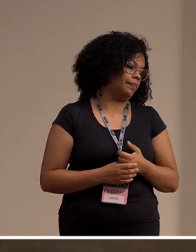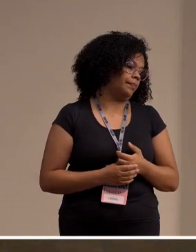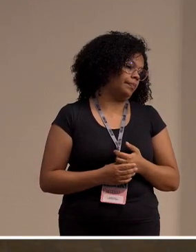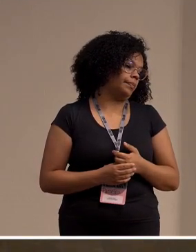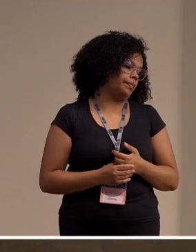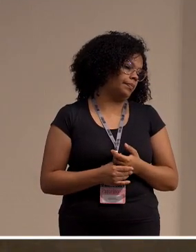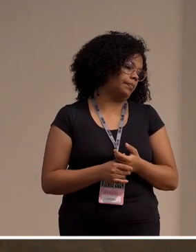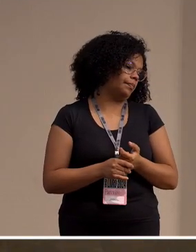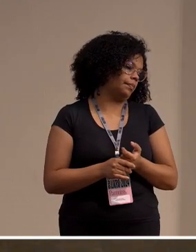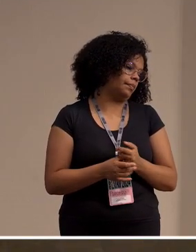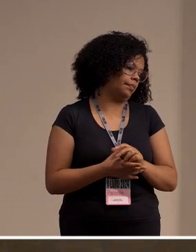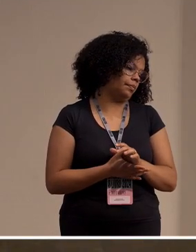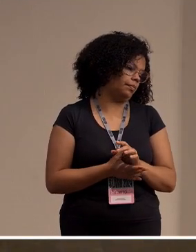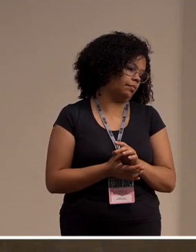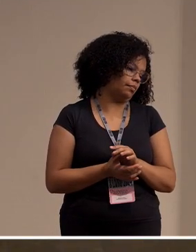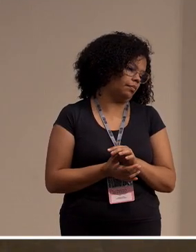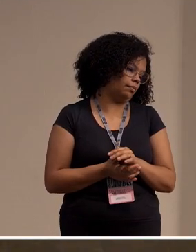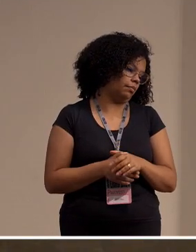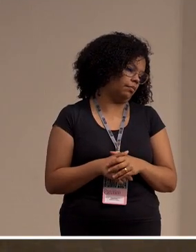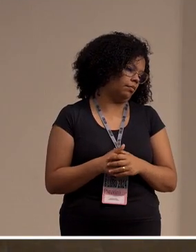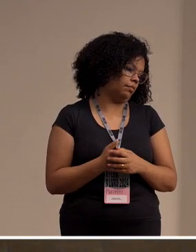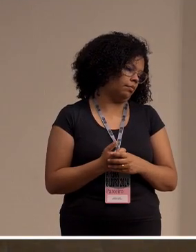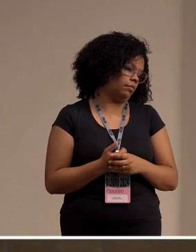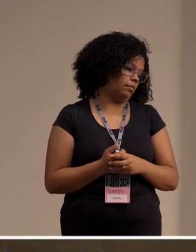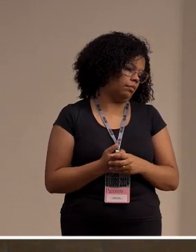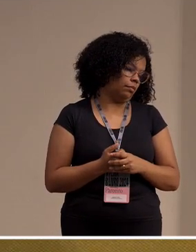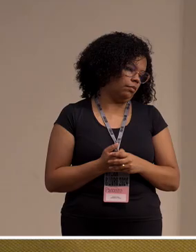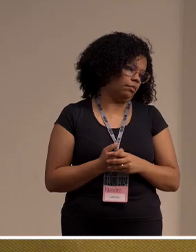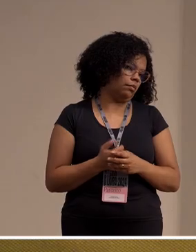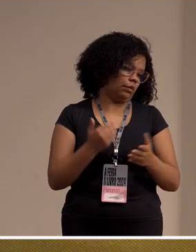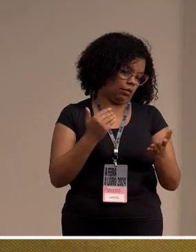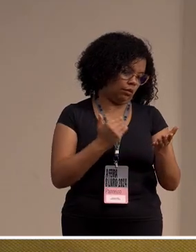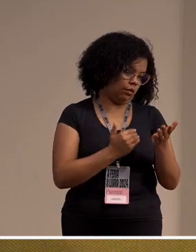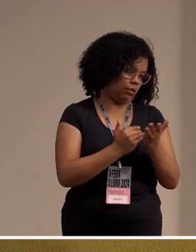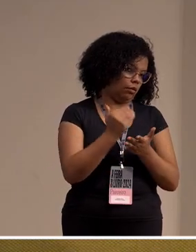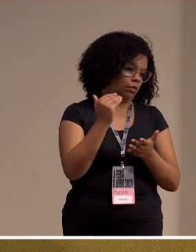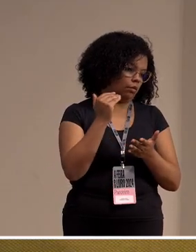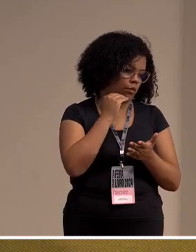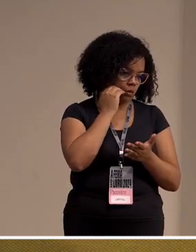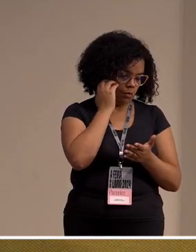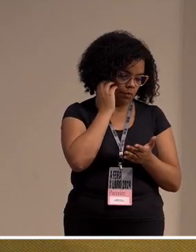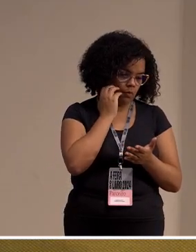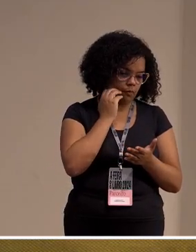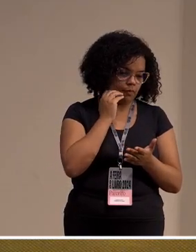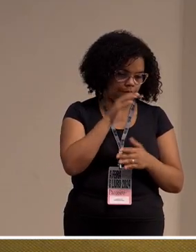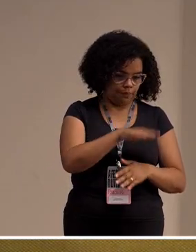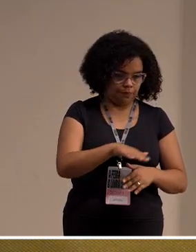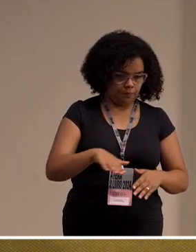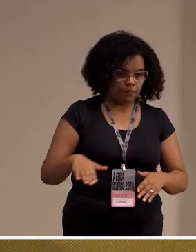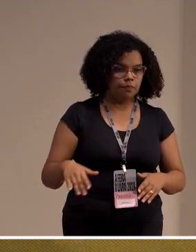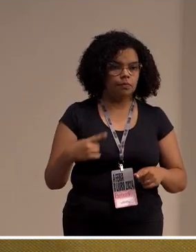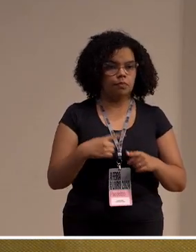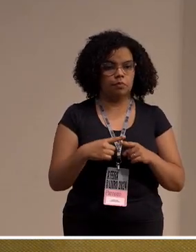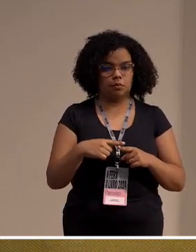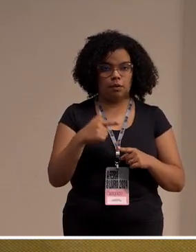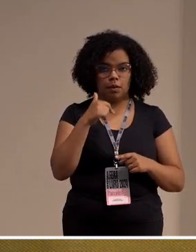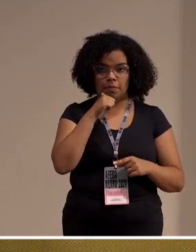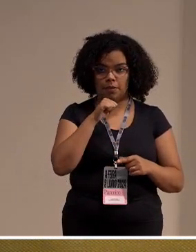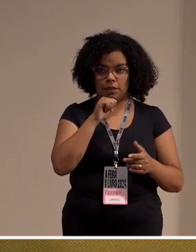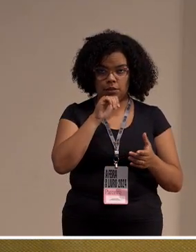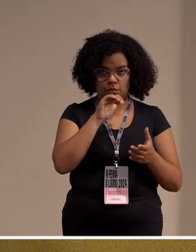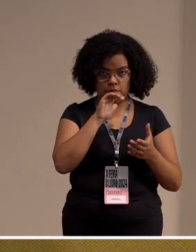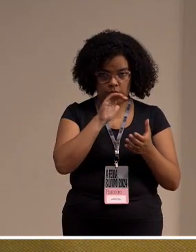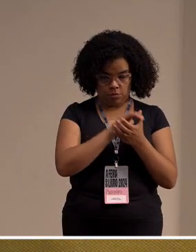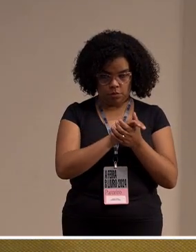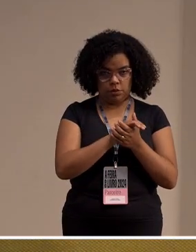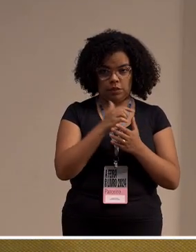Well, I started writing for children because my wife and I have 5 children. We wanted to entertain them.